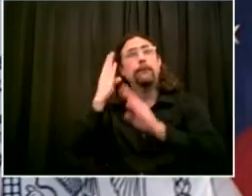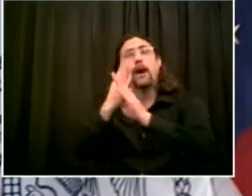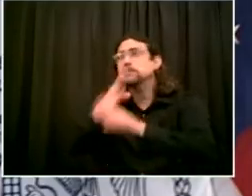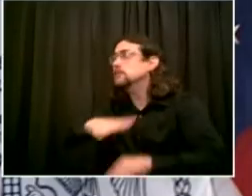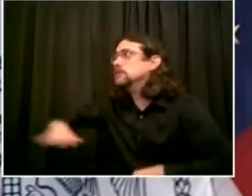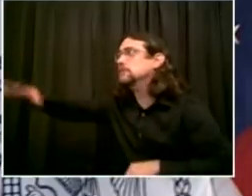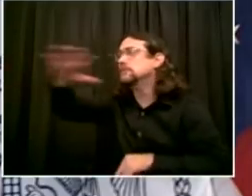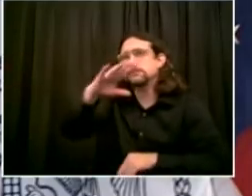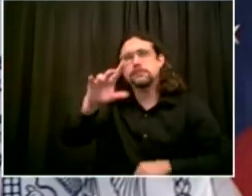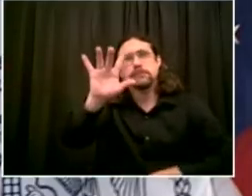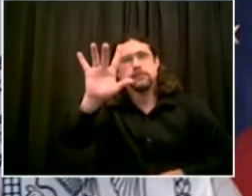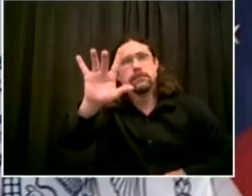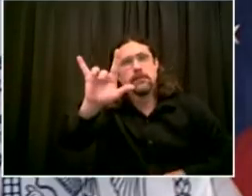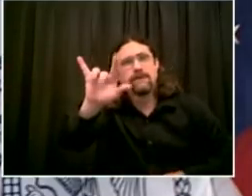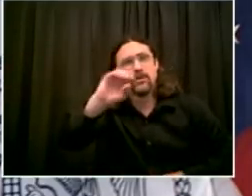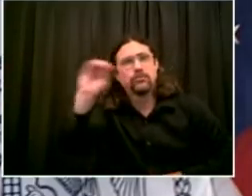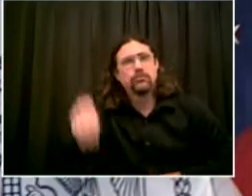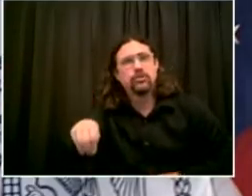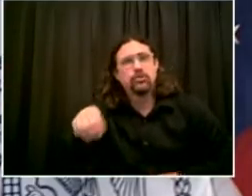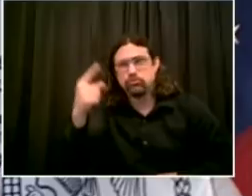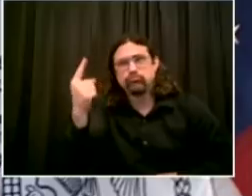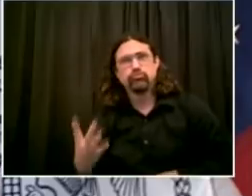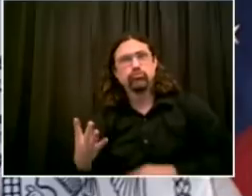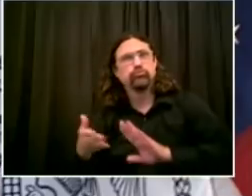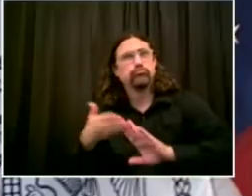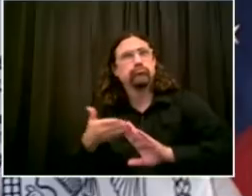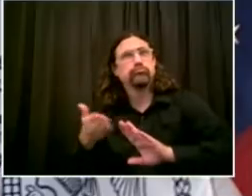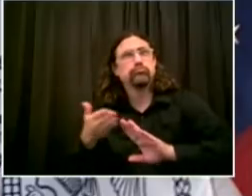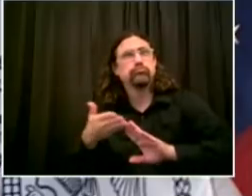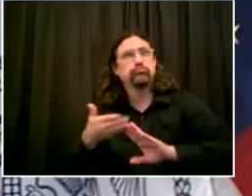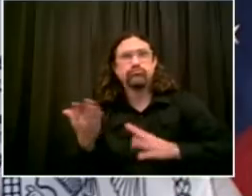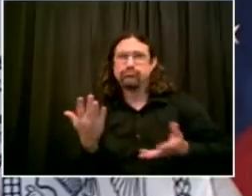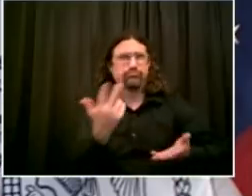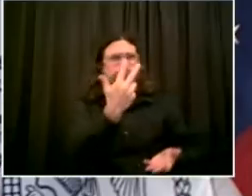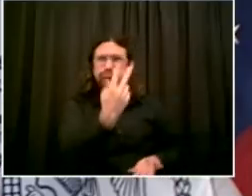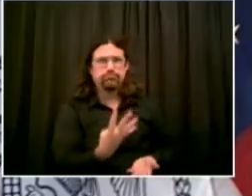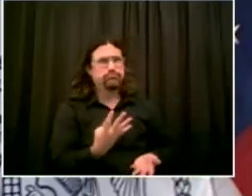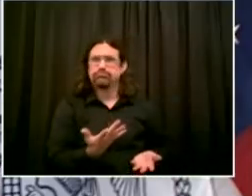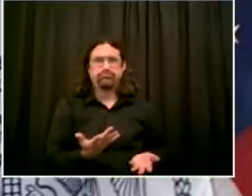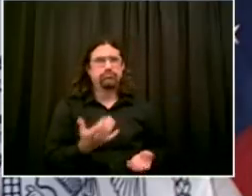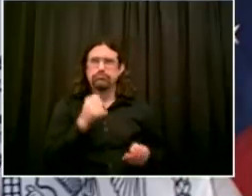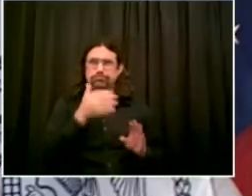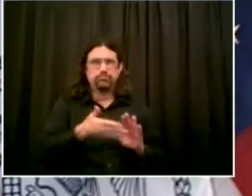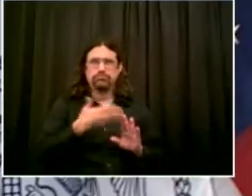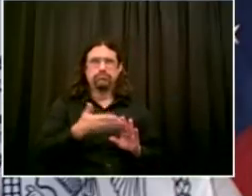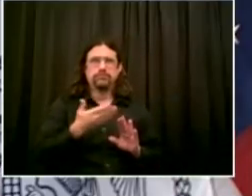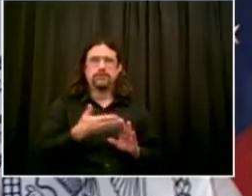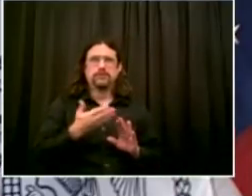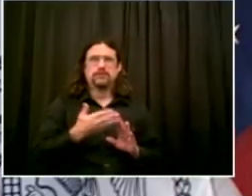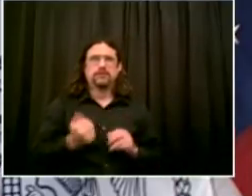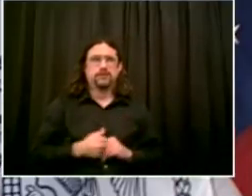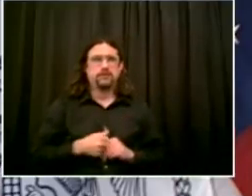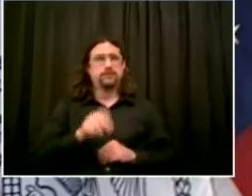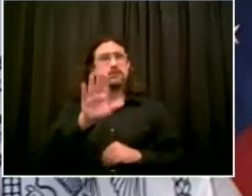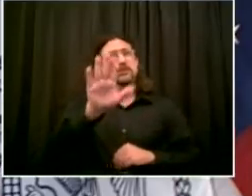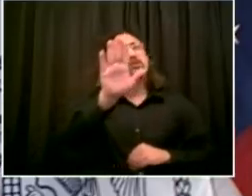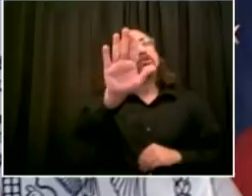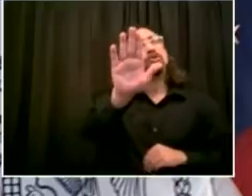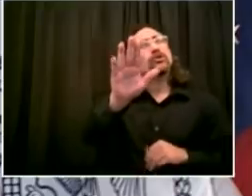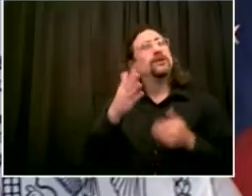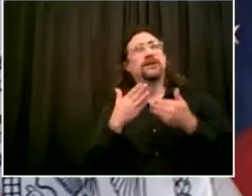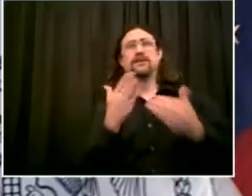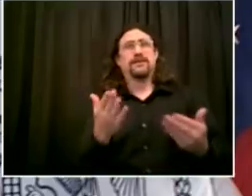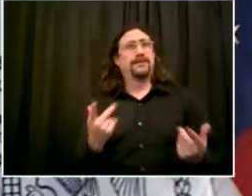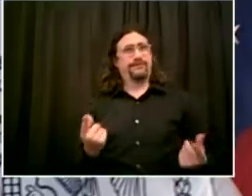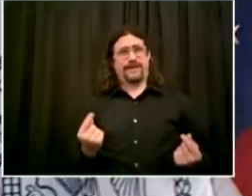by drivers last year. So what do you think will happen to street safety if tens of thousands of parents are driving their kids to school every